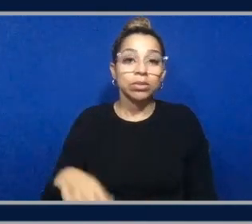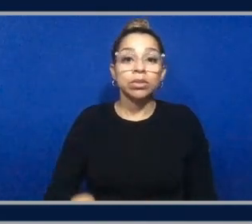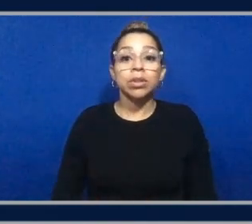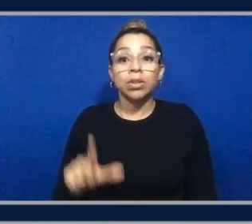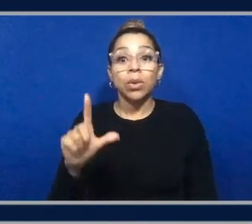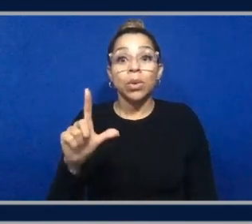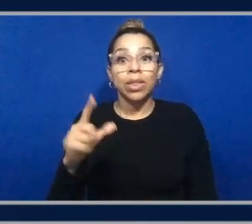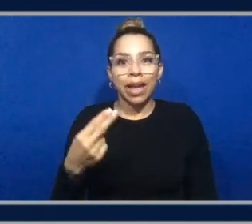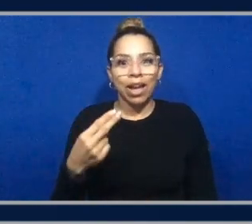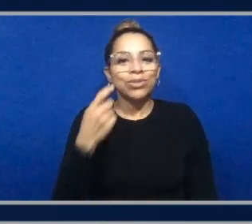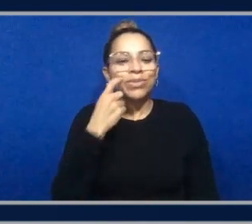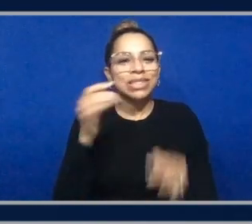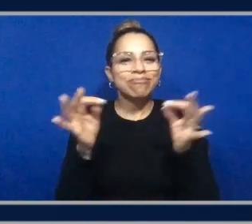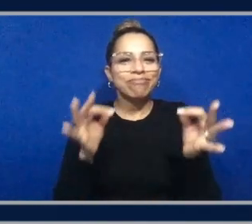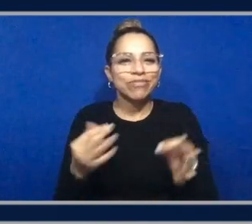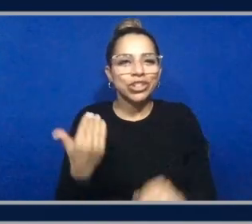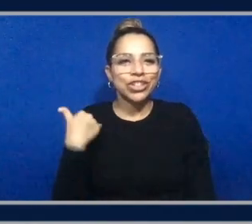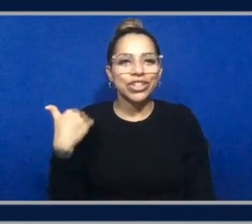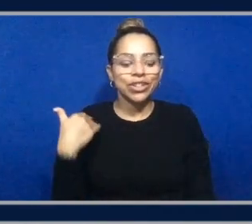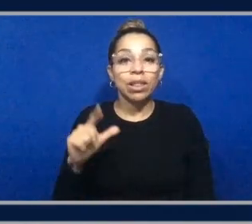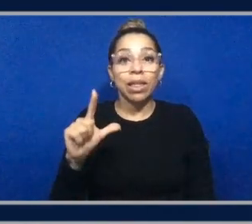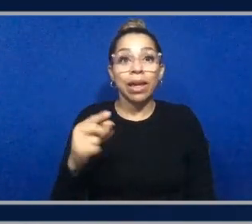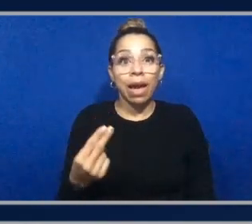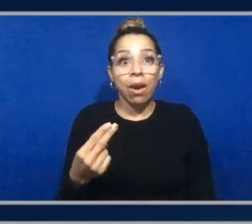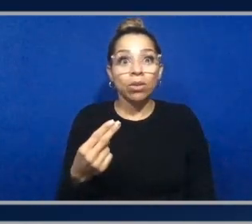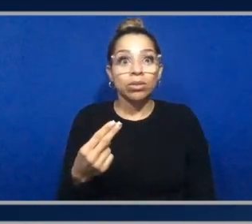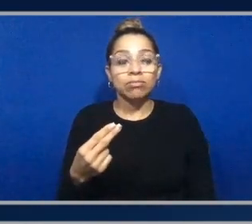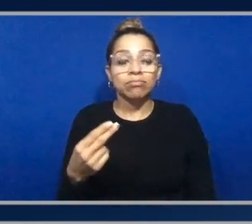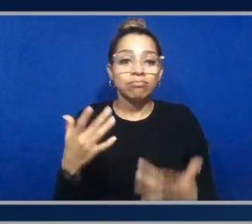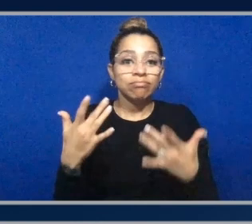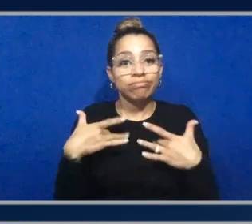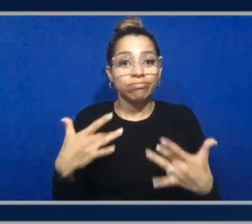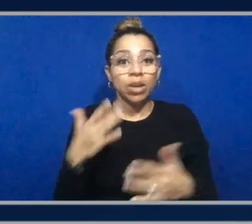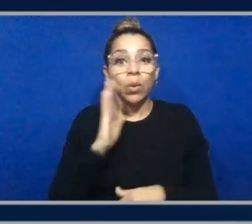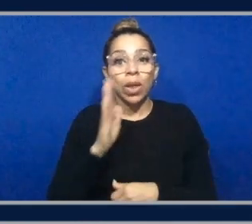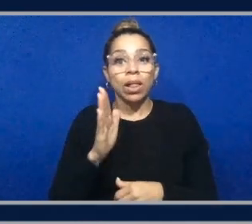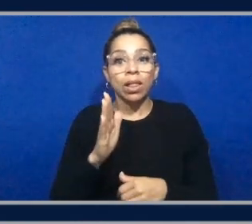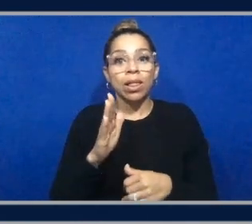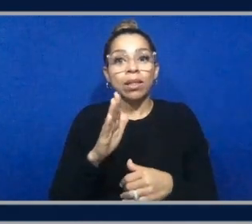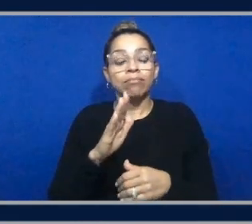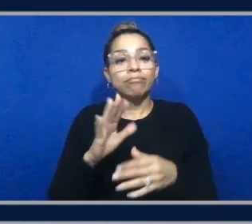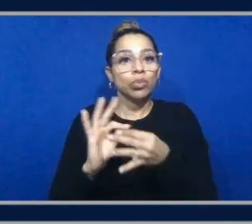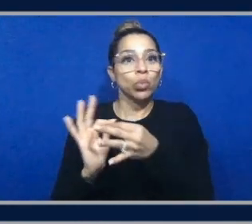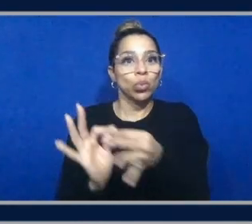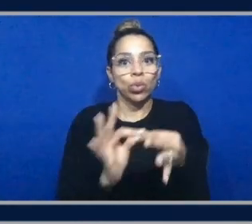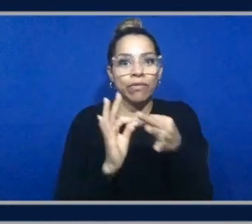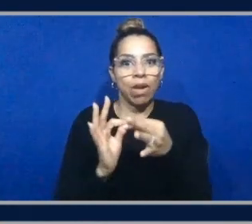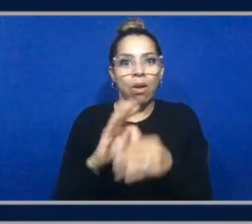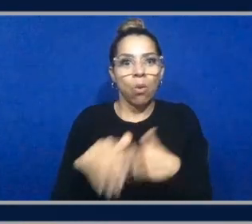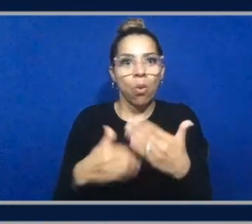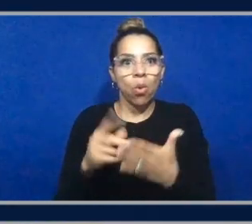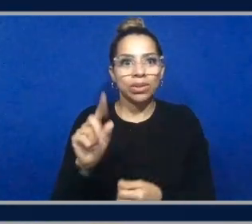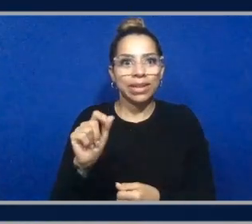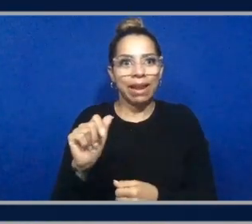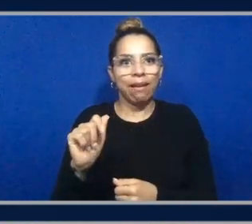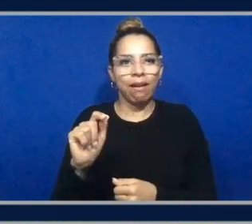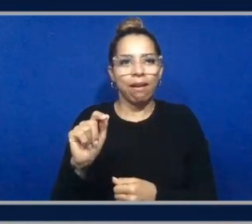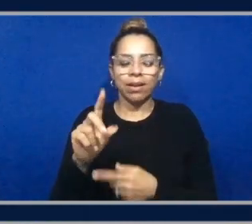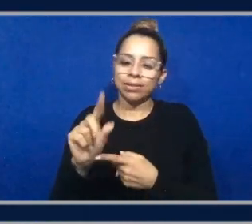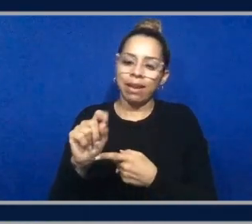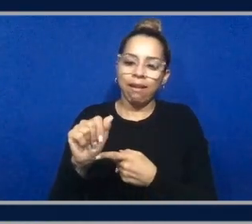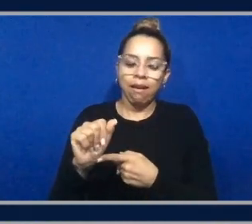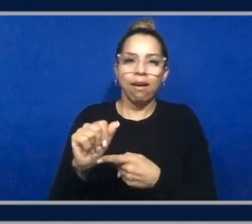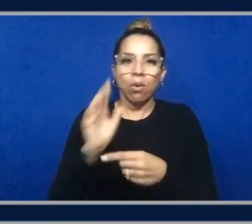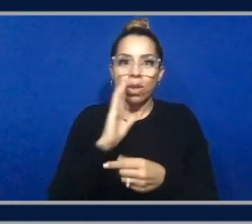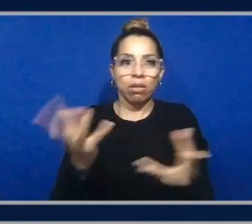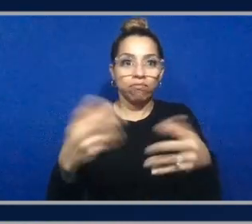it earlier. The Lakehouse is essentially unifying your data lake and data warehouses in one place, so that you have this